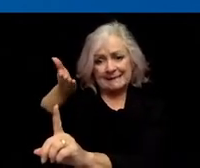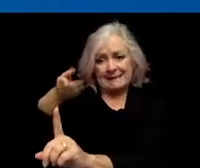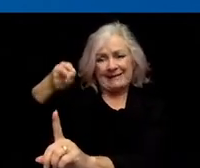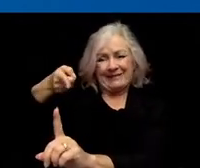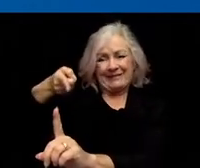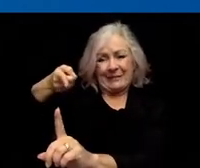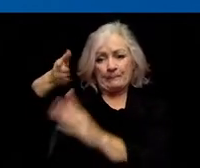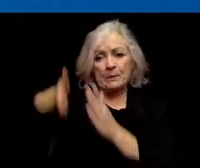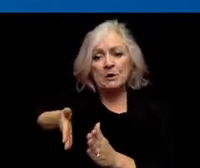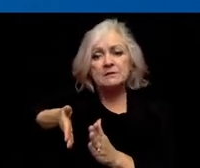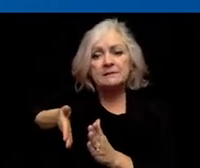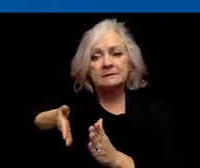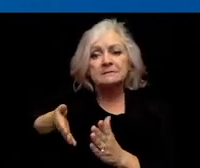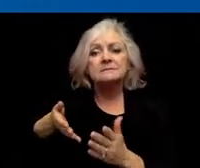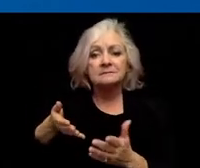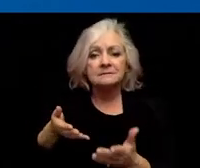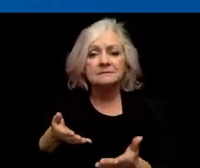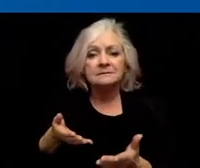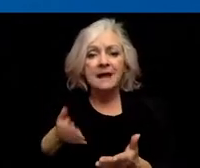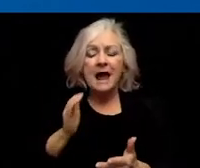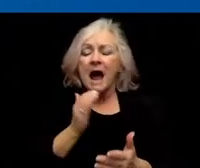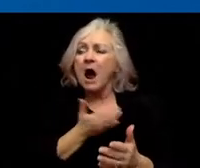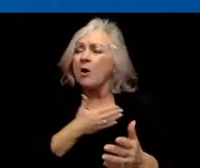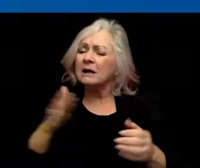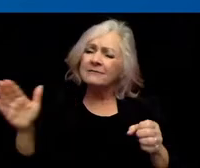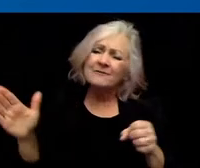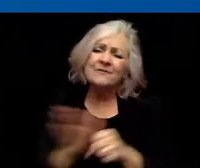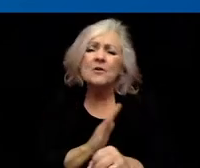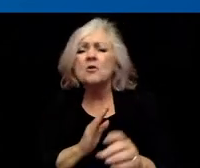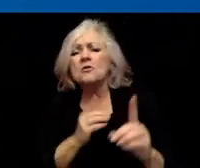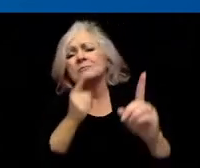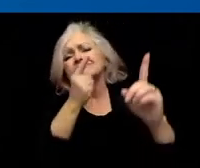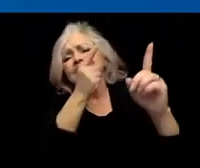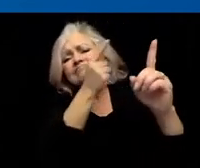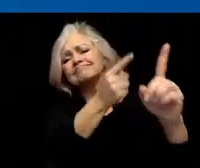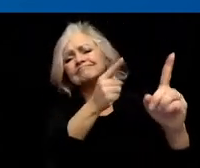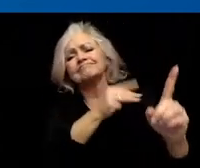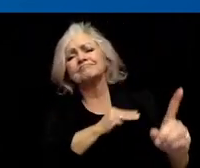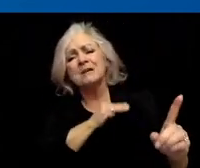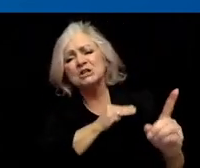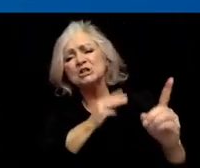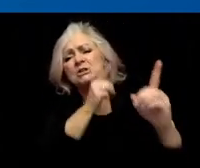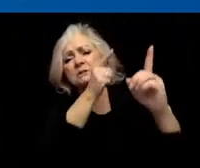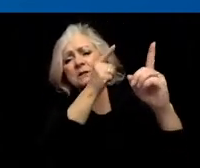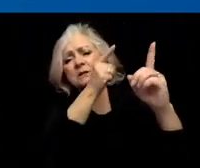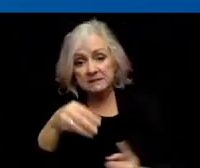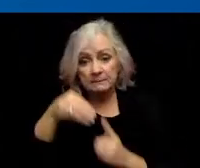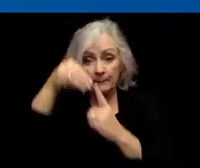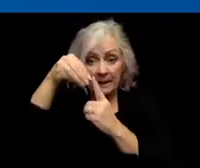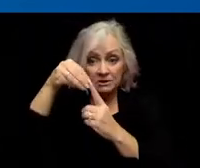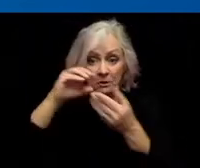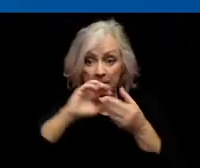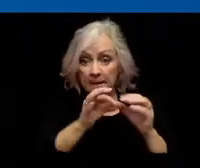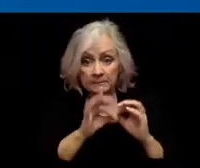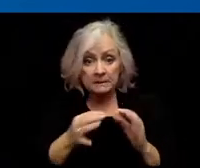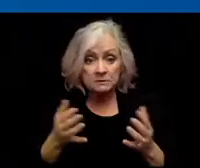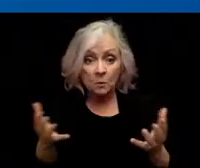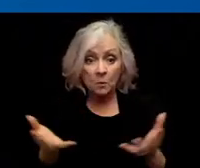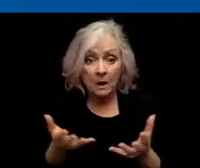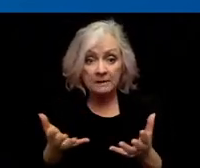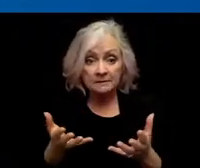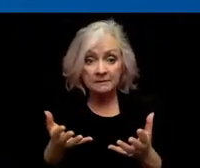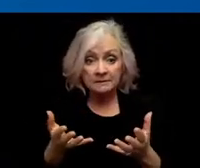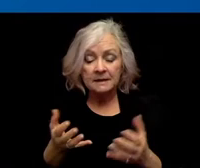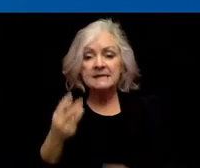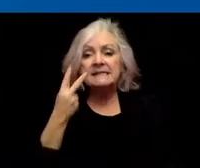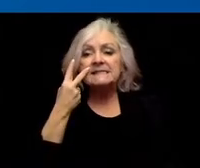mission, and I mean the entire mission of the Special Olympics movement, is captured in those words: see the